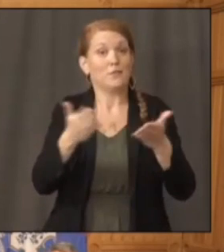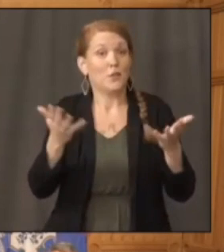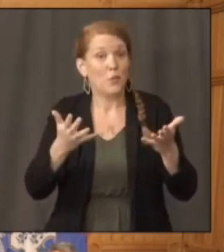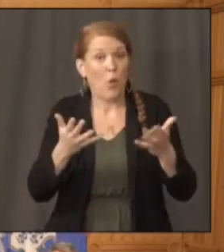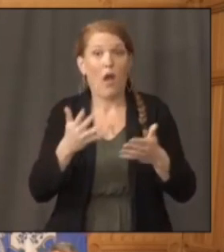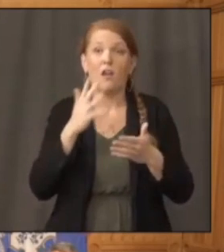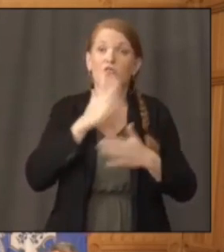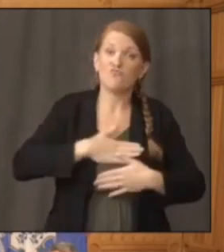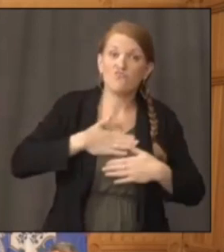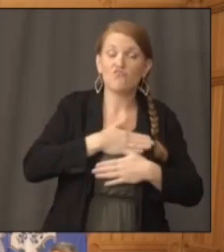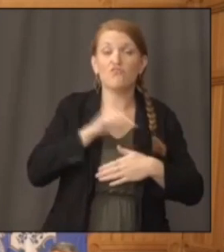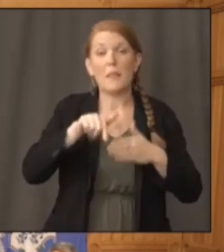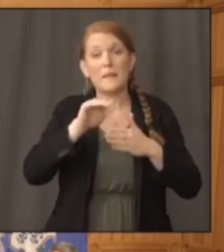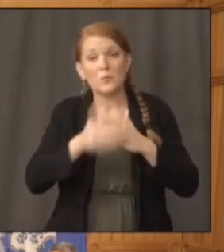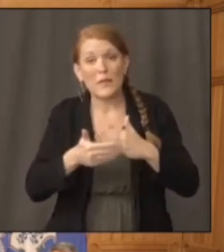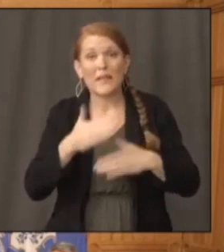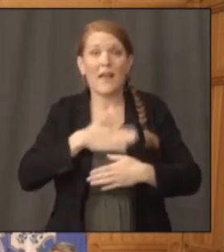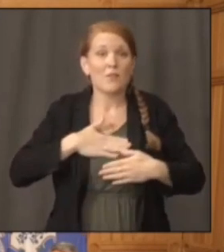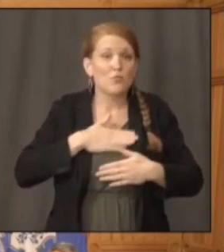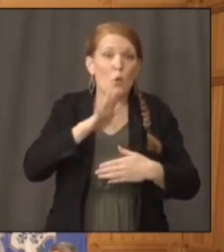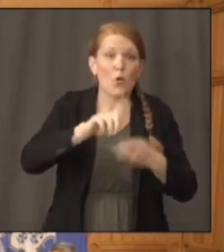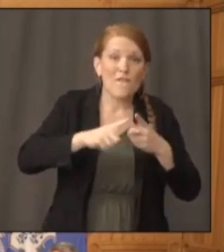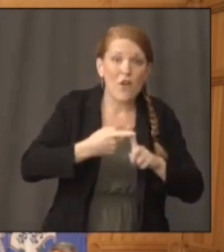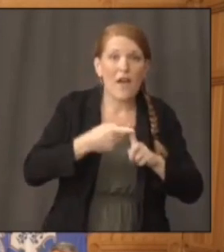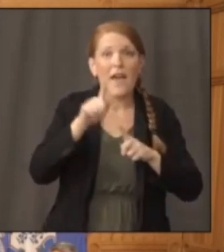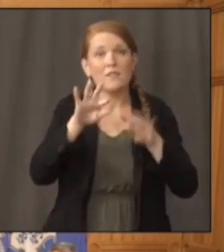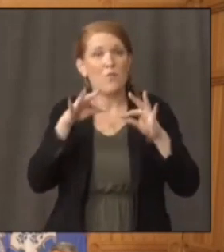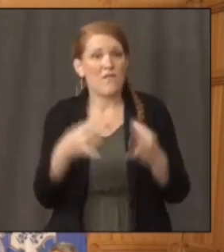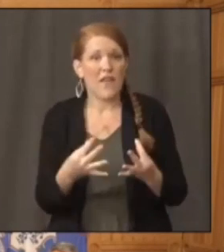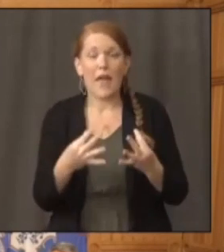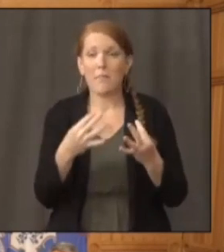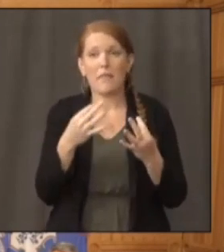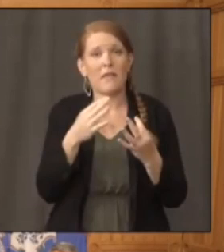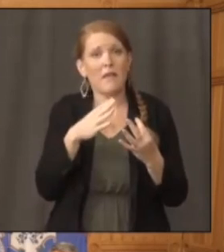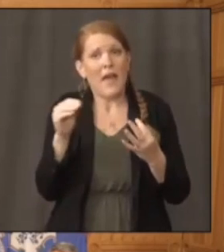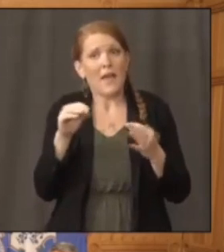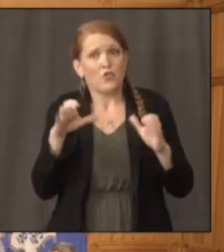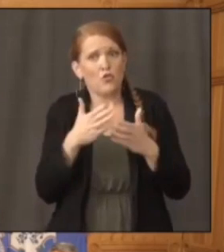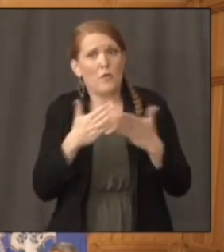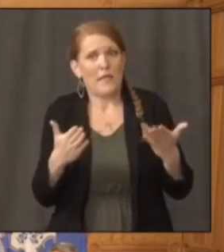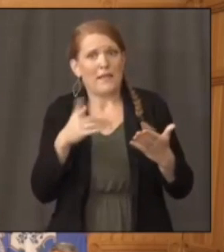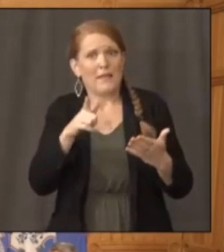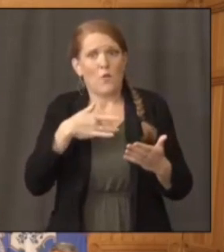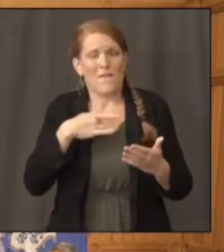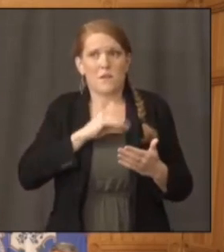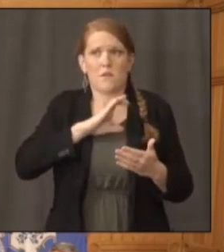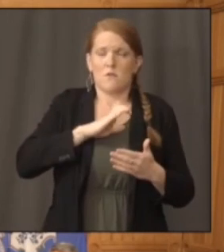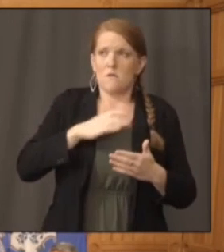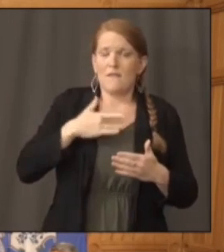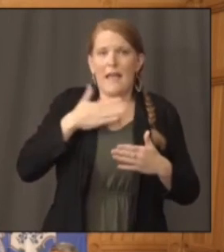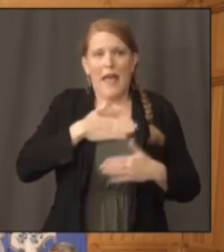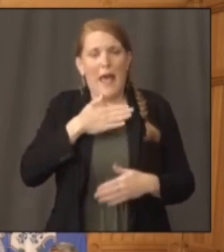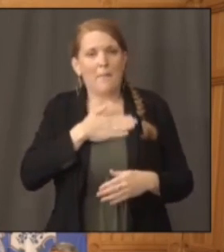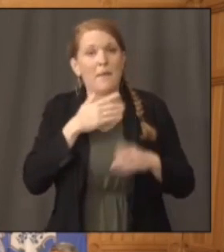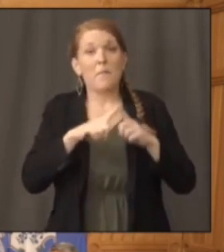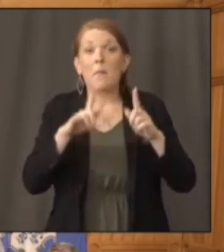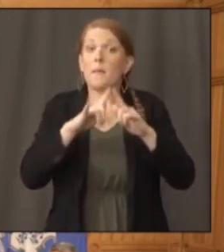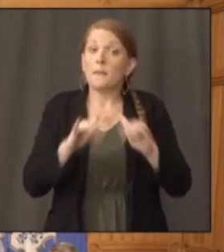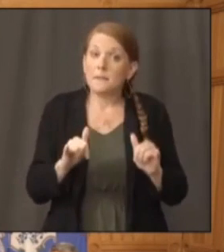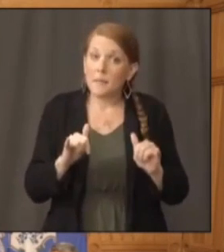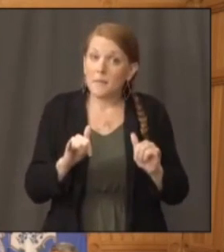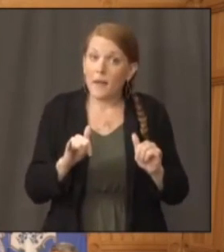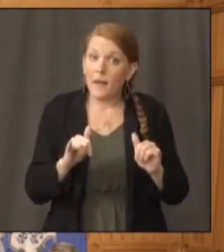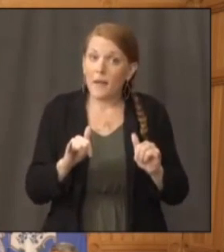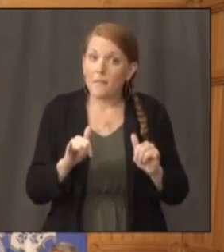weekend. Enjoy your friends, your family. Do the things that make you happy. But at the same time,